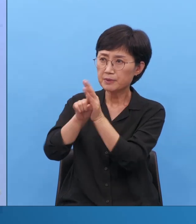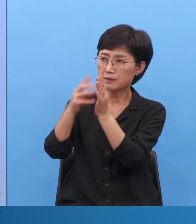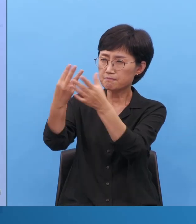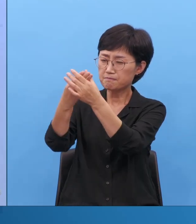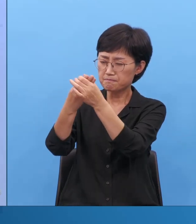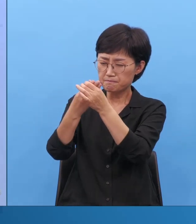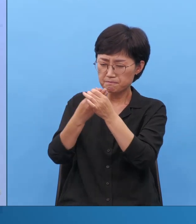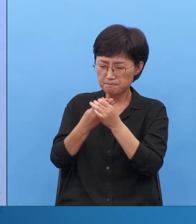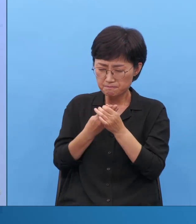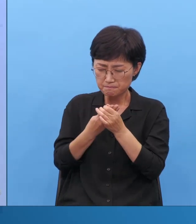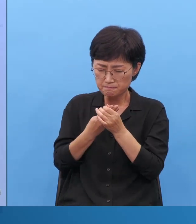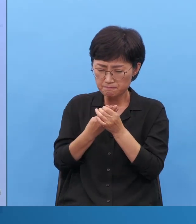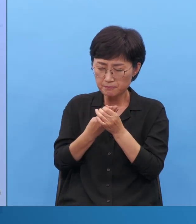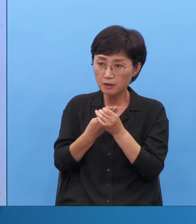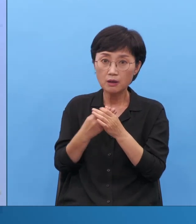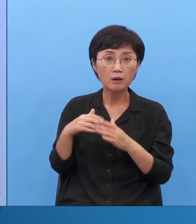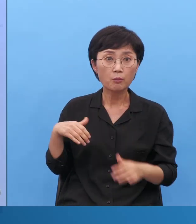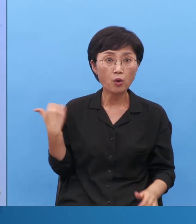Israelites, they're holding on to this